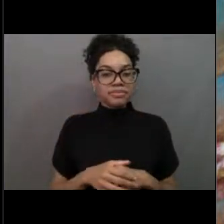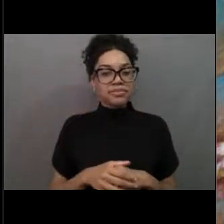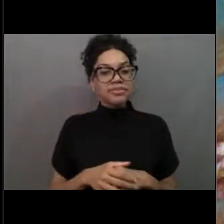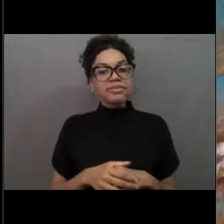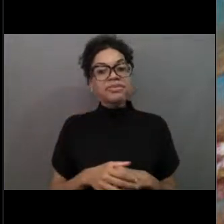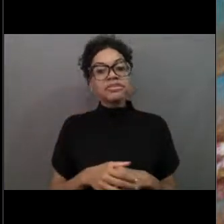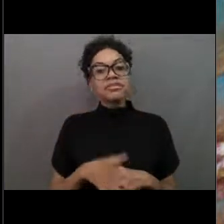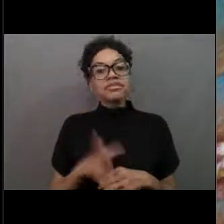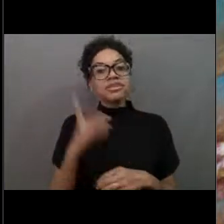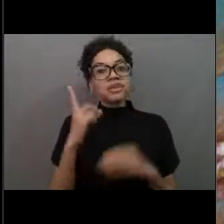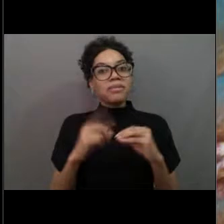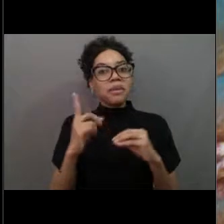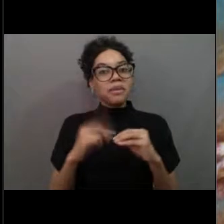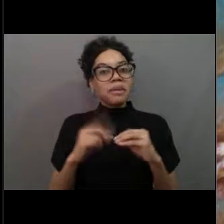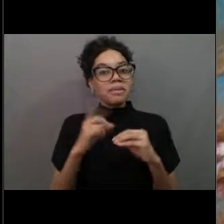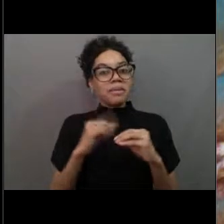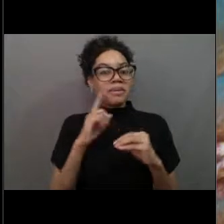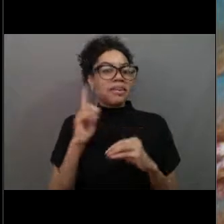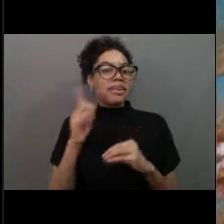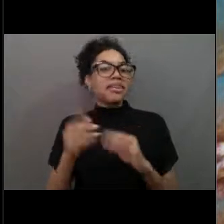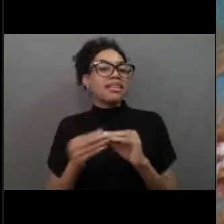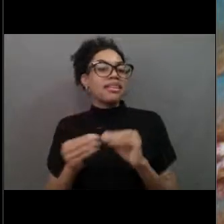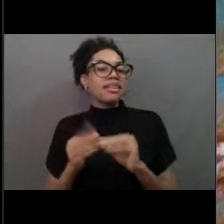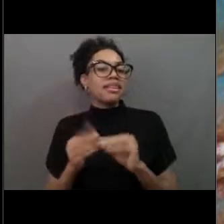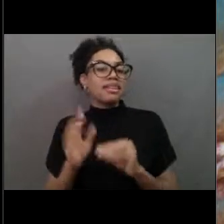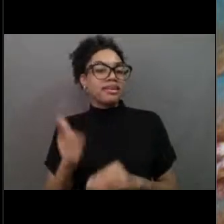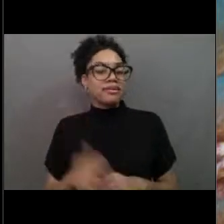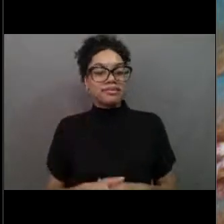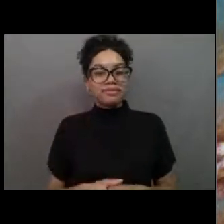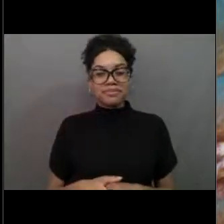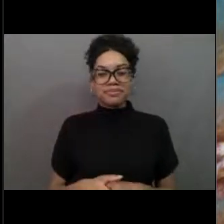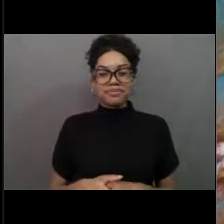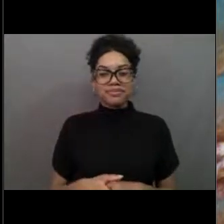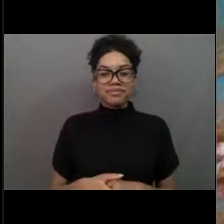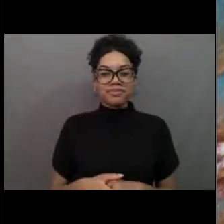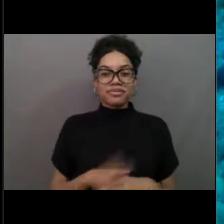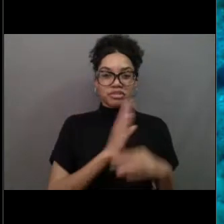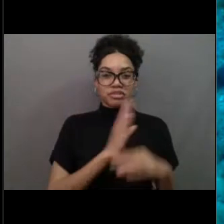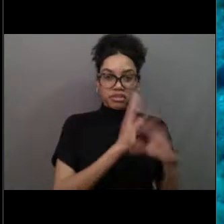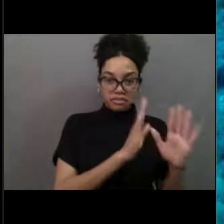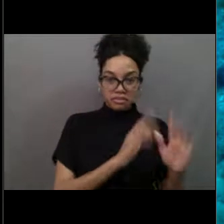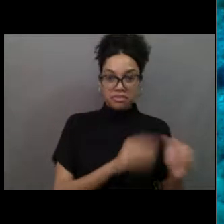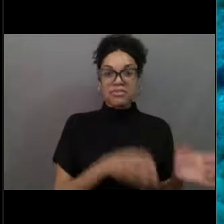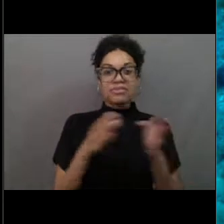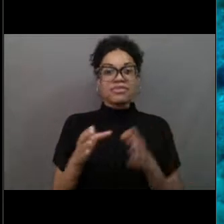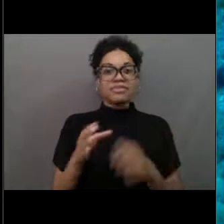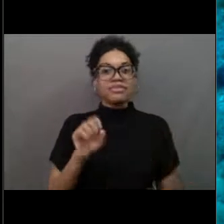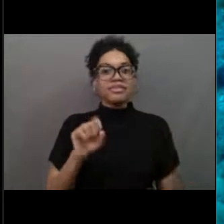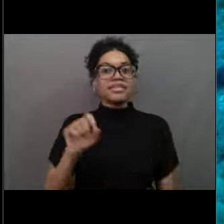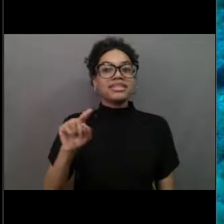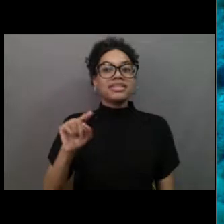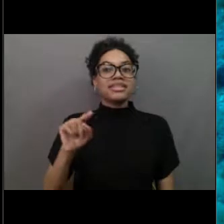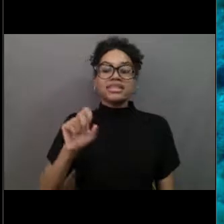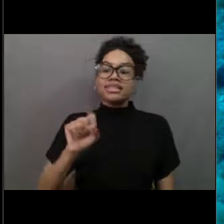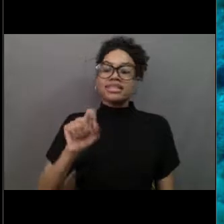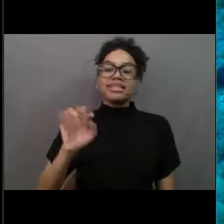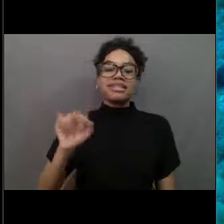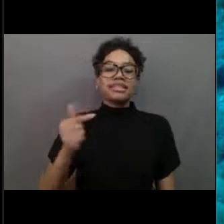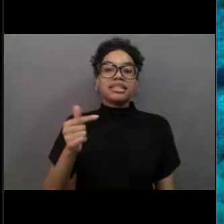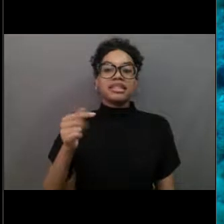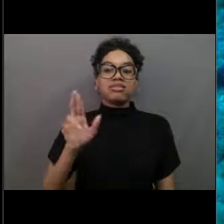one more I'm going to mention a little while later. In addition to sharks, we have their close relatives, the stingrays. The one thing all of them have in common